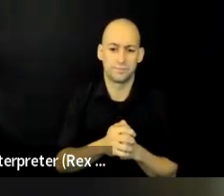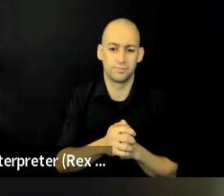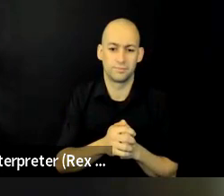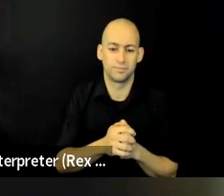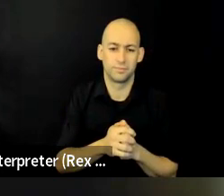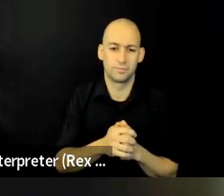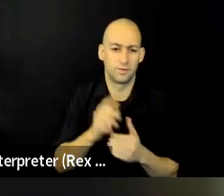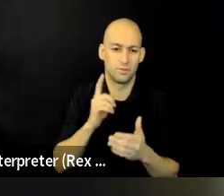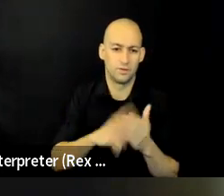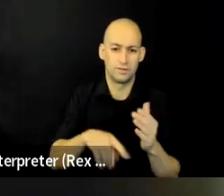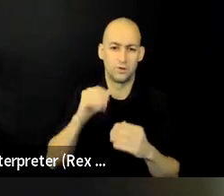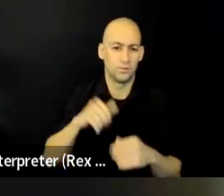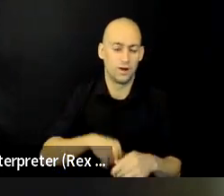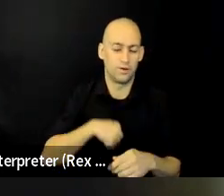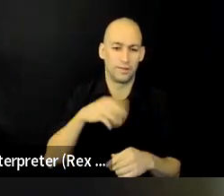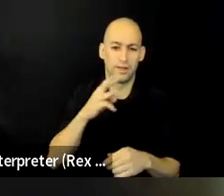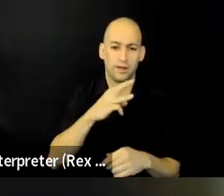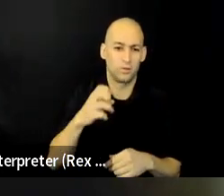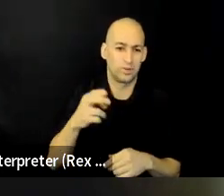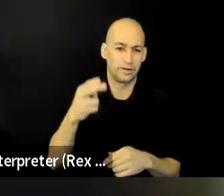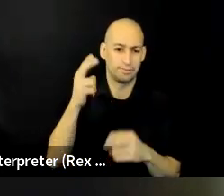light what so proudly